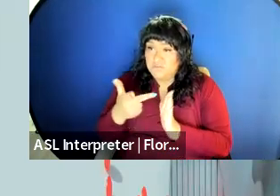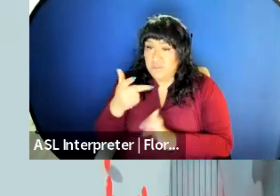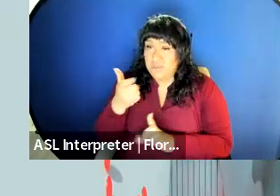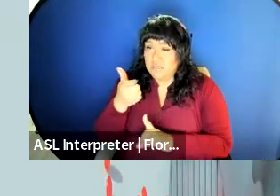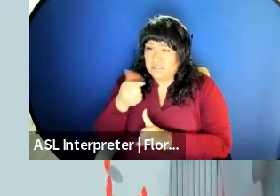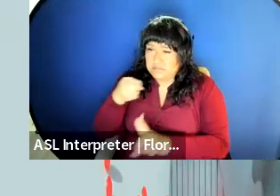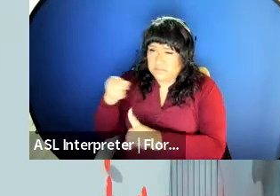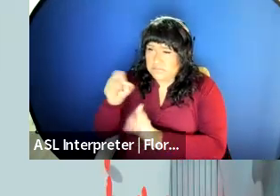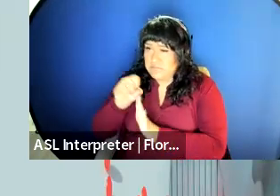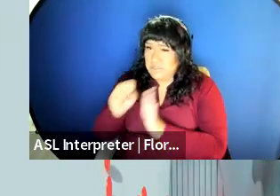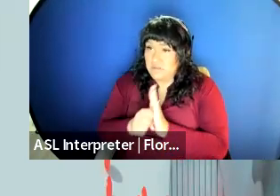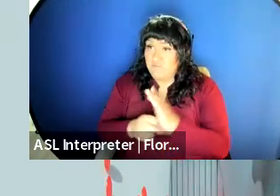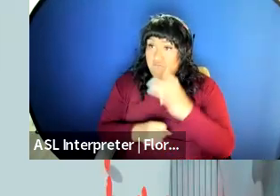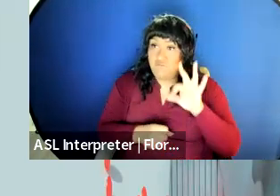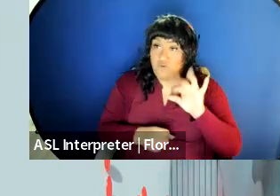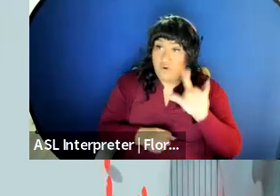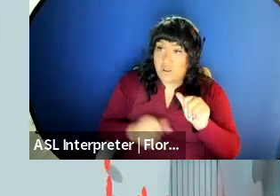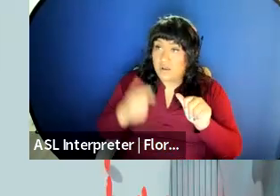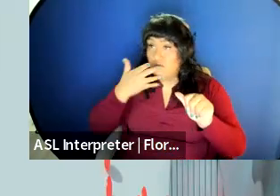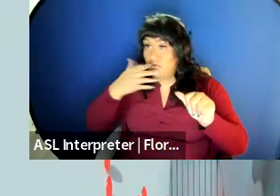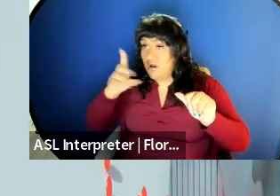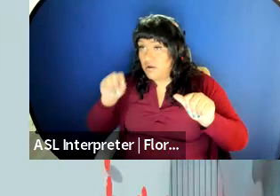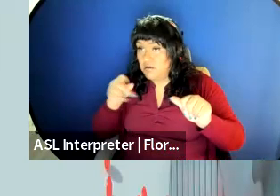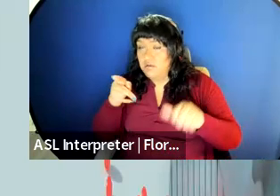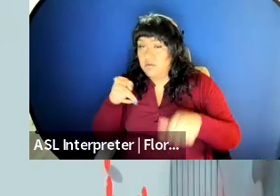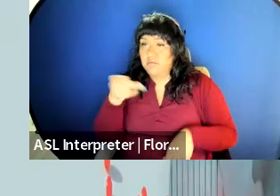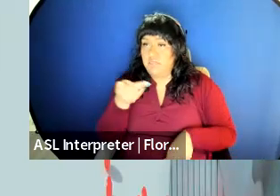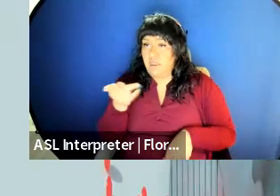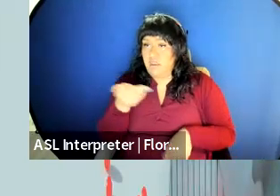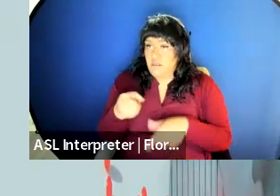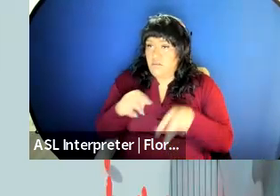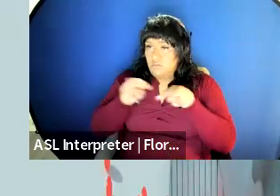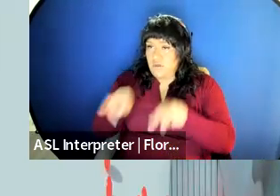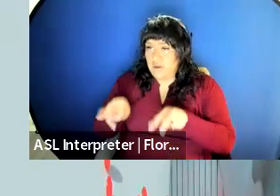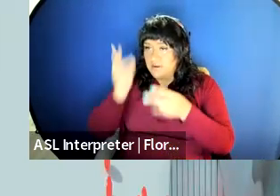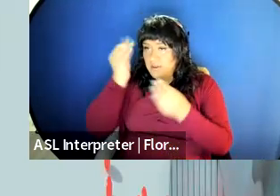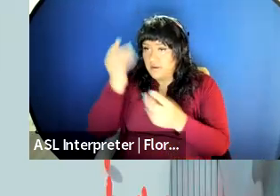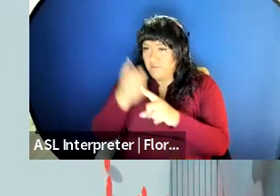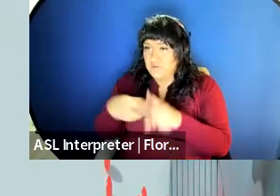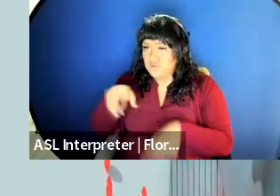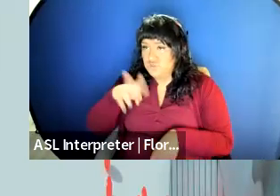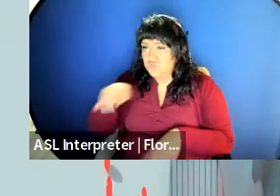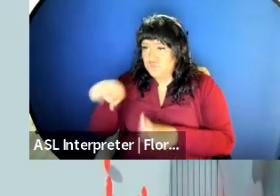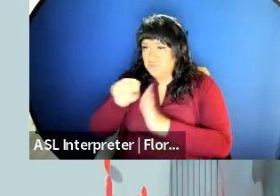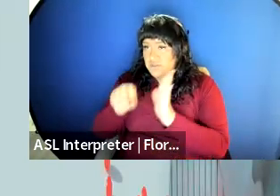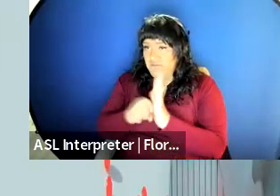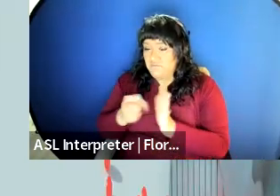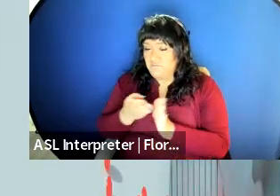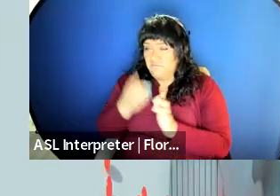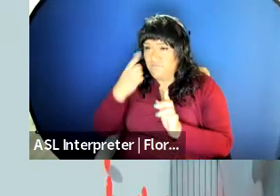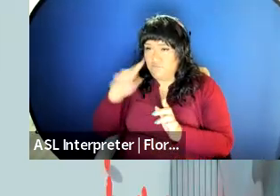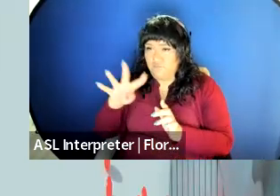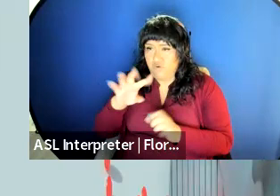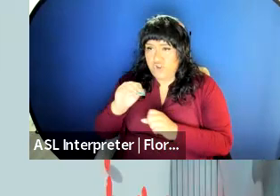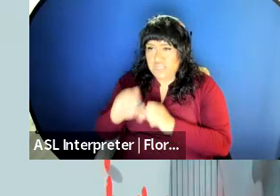And they looked at some data. They got continuous data from 22 states for a four-year period, and they found that